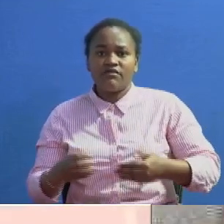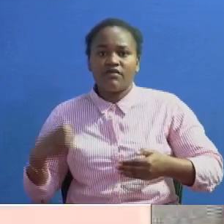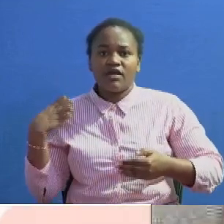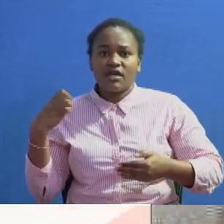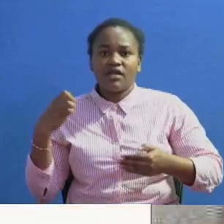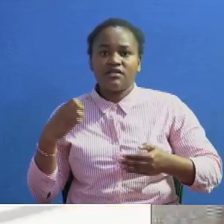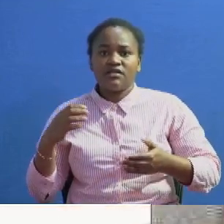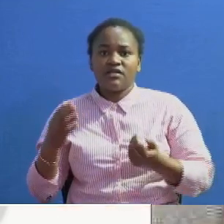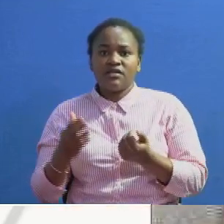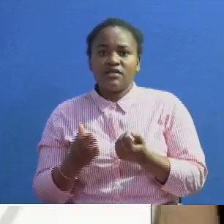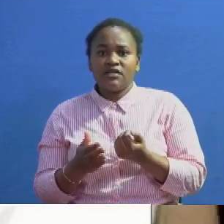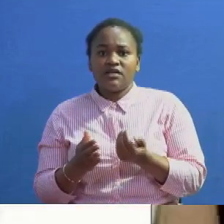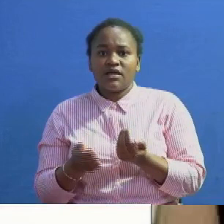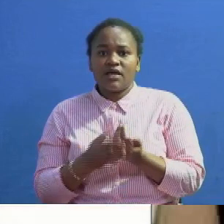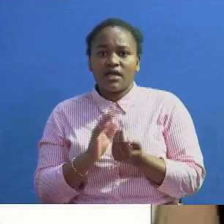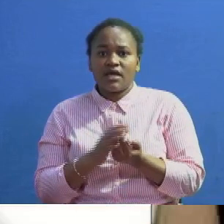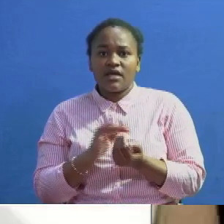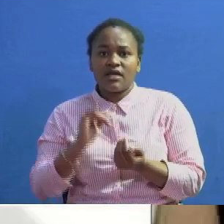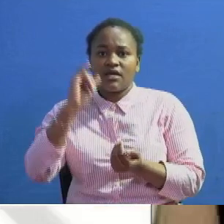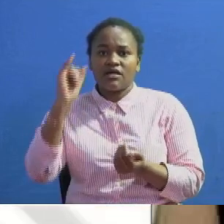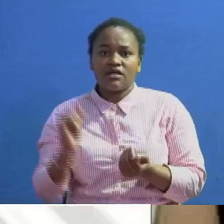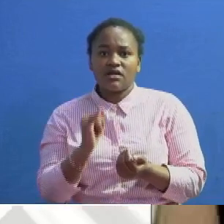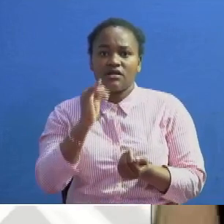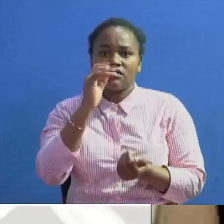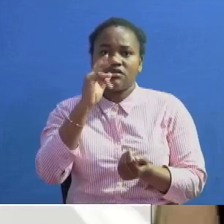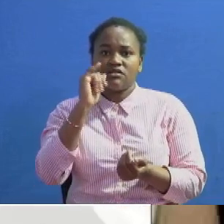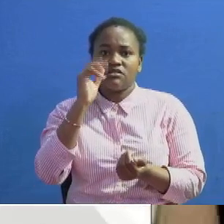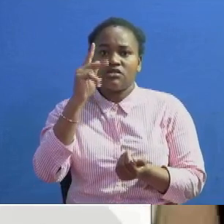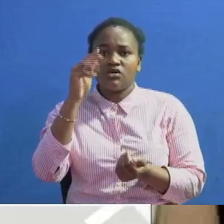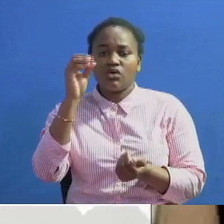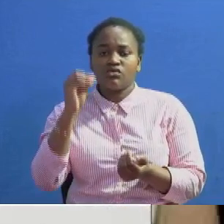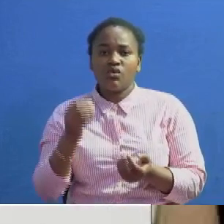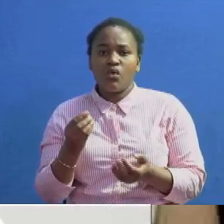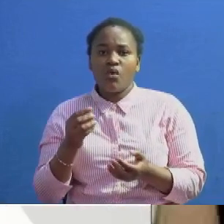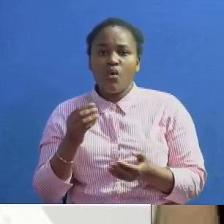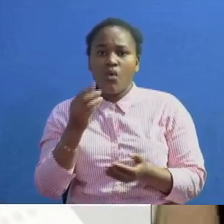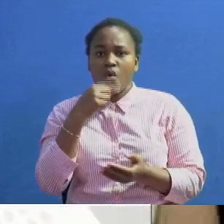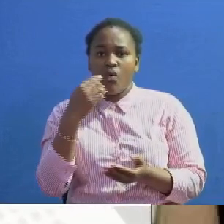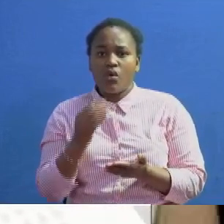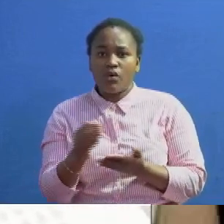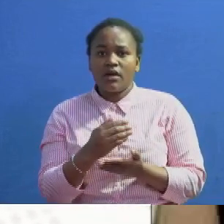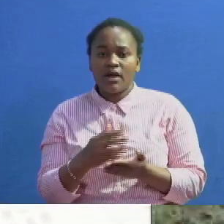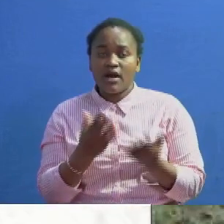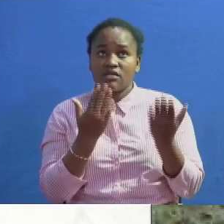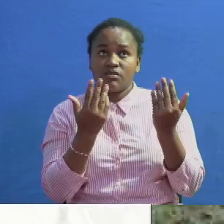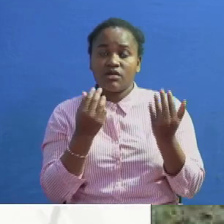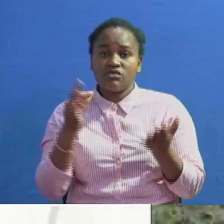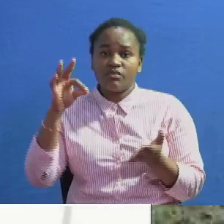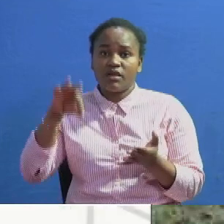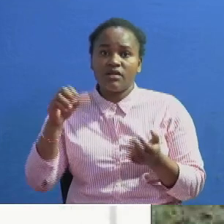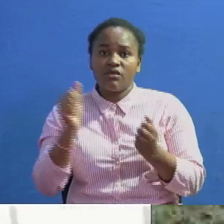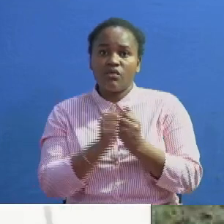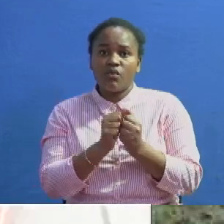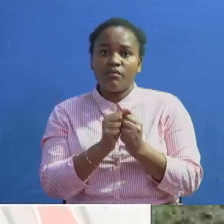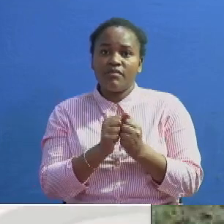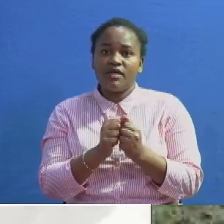energy-saving jikos. Those who collected the tree seedlings are expected to plant at least 10